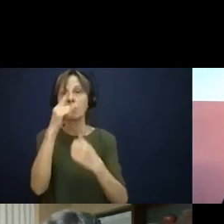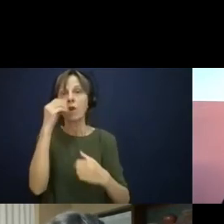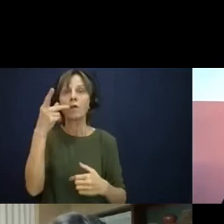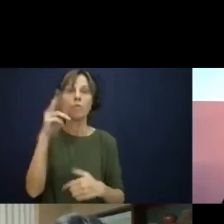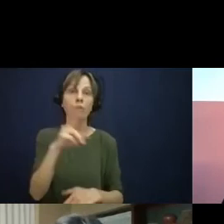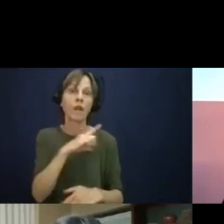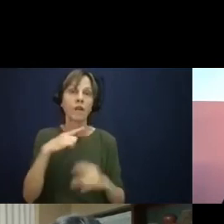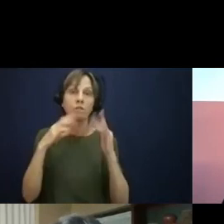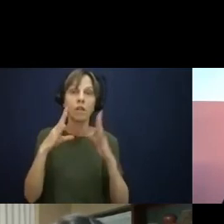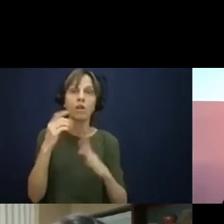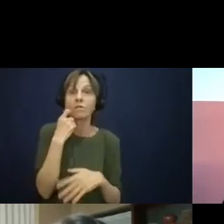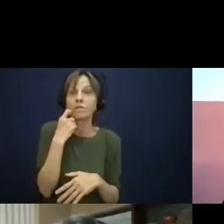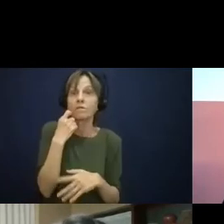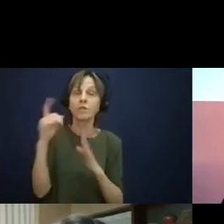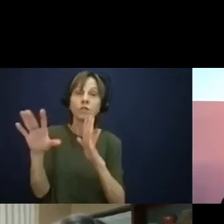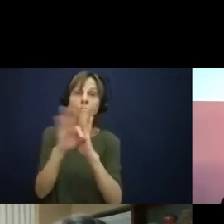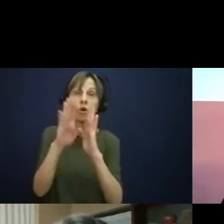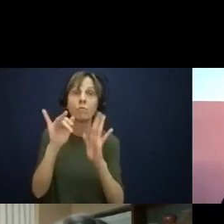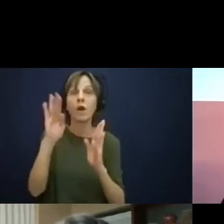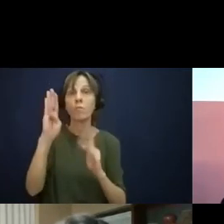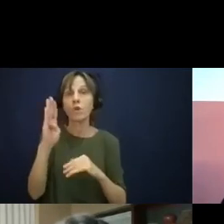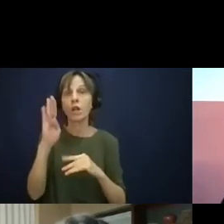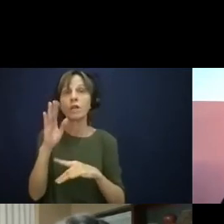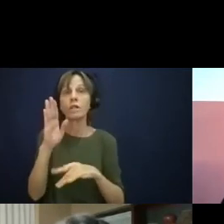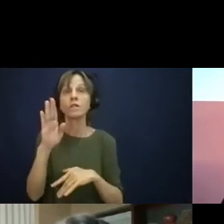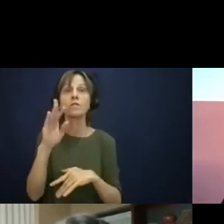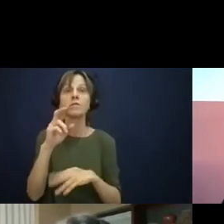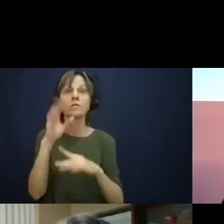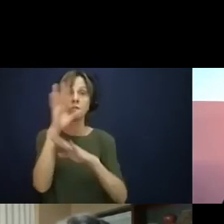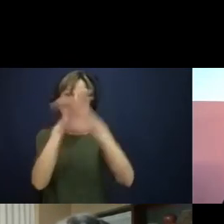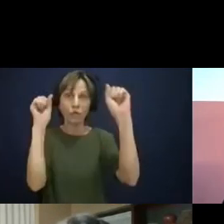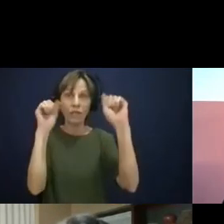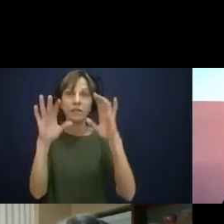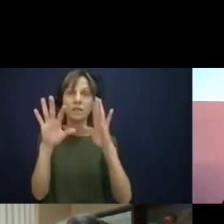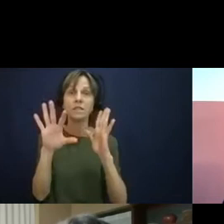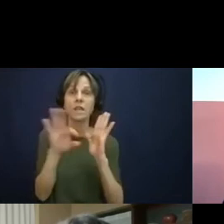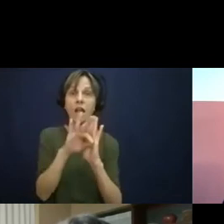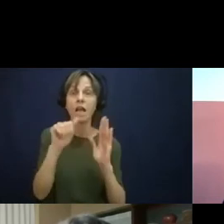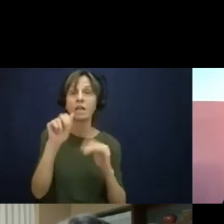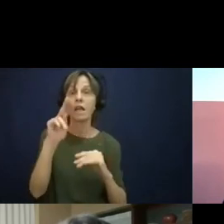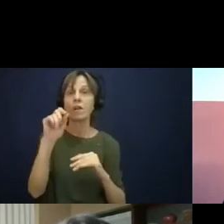Borough President-elect Antonio Reynoso to serve on the health committee of his transition team.